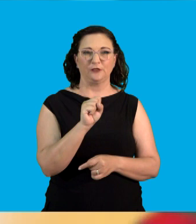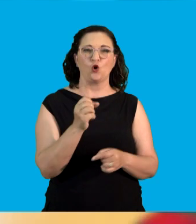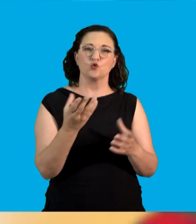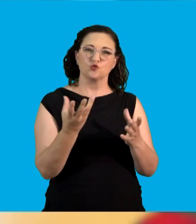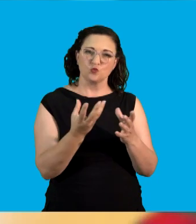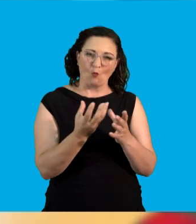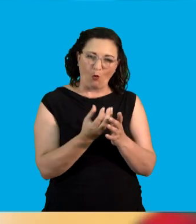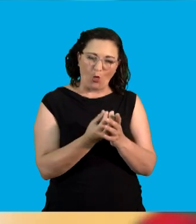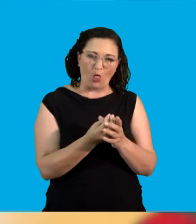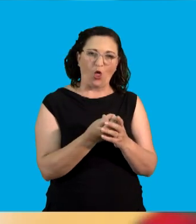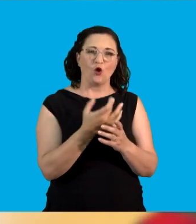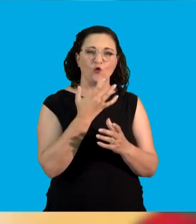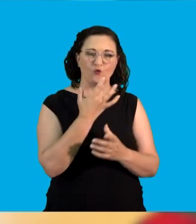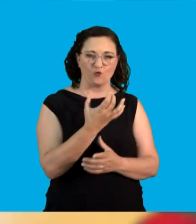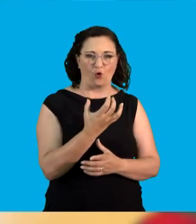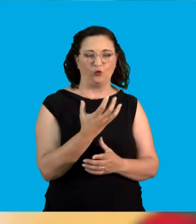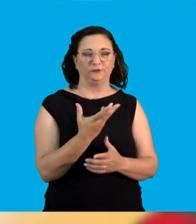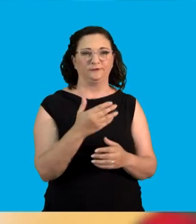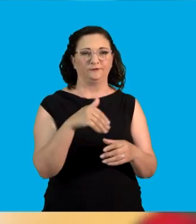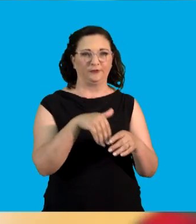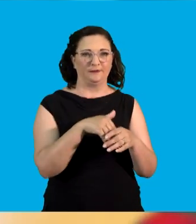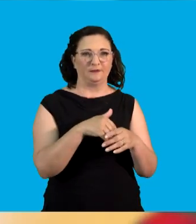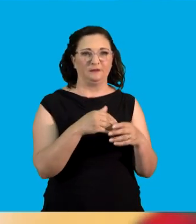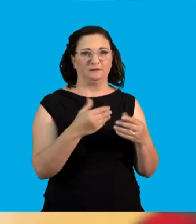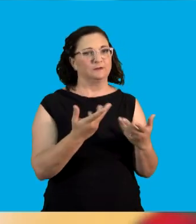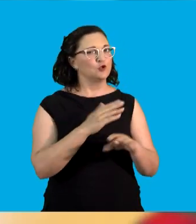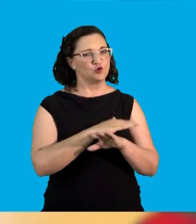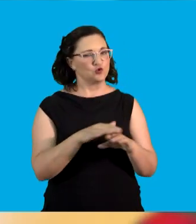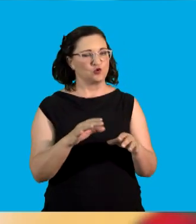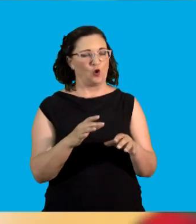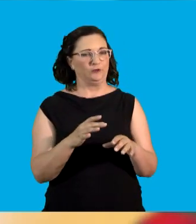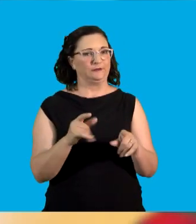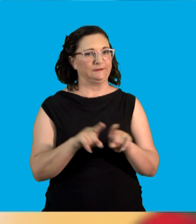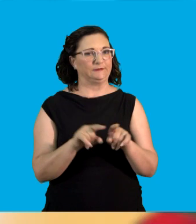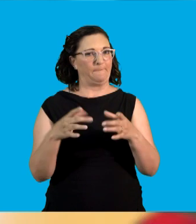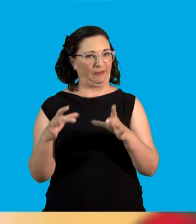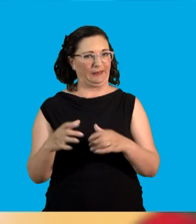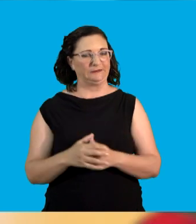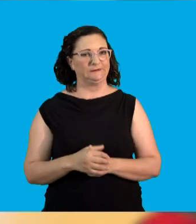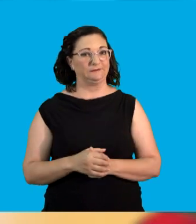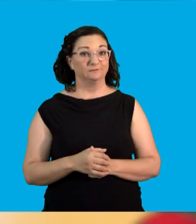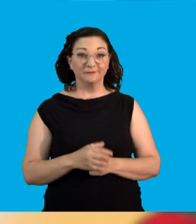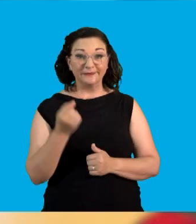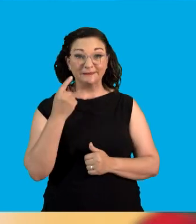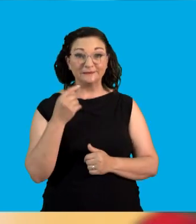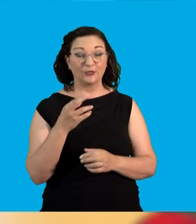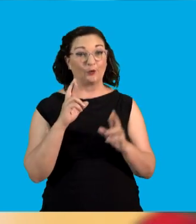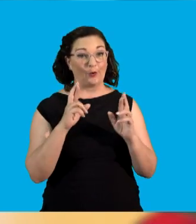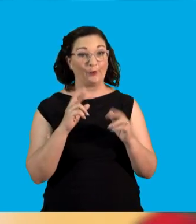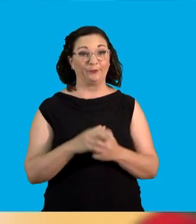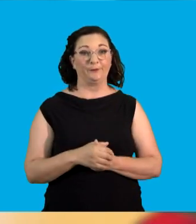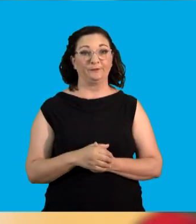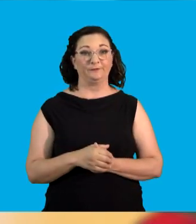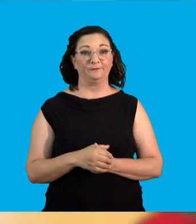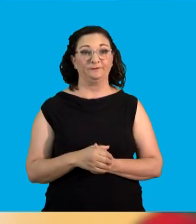of materials that are forming part of planets, but they are not planets. All right. I hope you understood that.